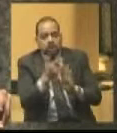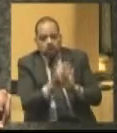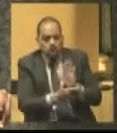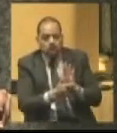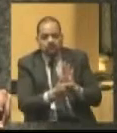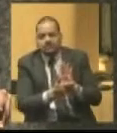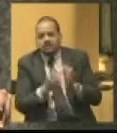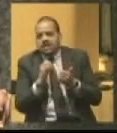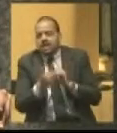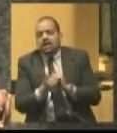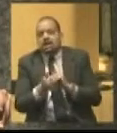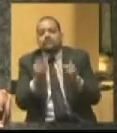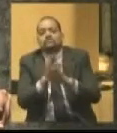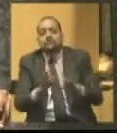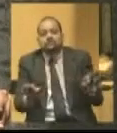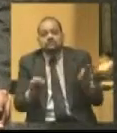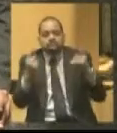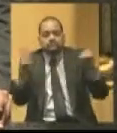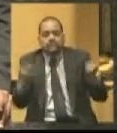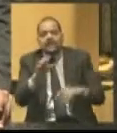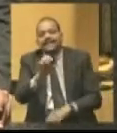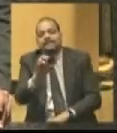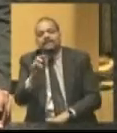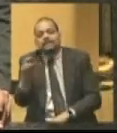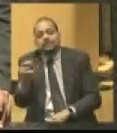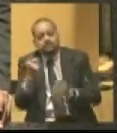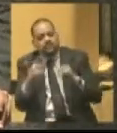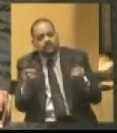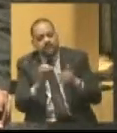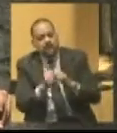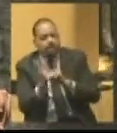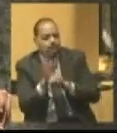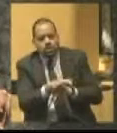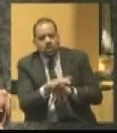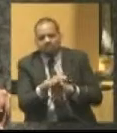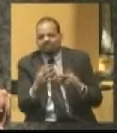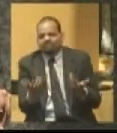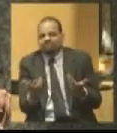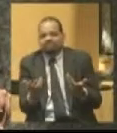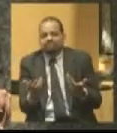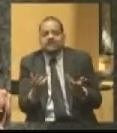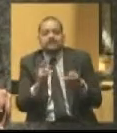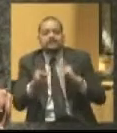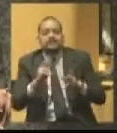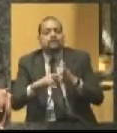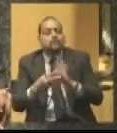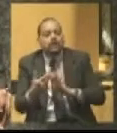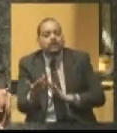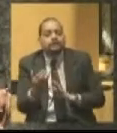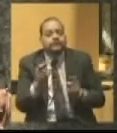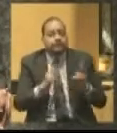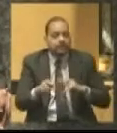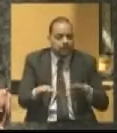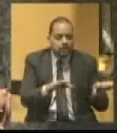an Emancipation Proclamation in those same states? It would be," he said, like, quote, "the papal bull against the comet." And yet,